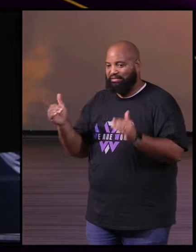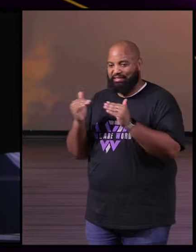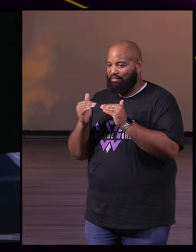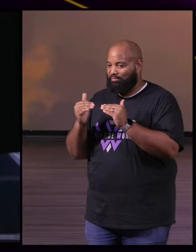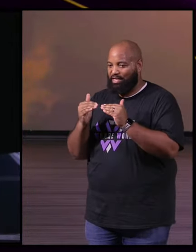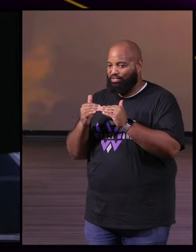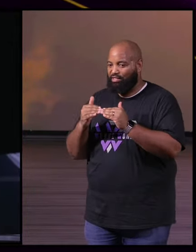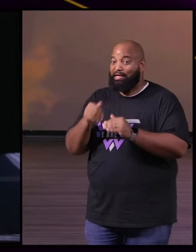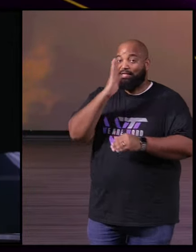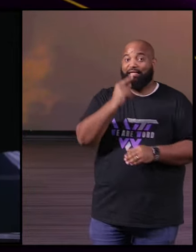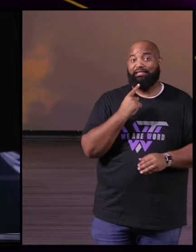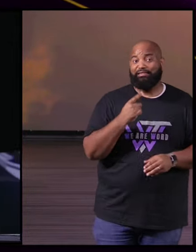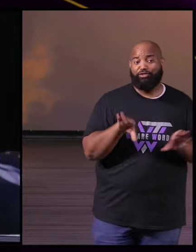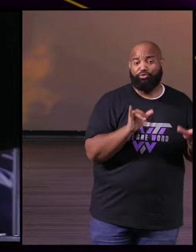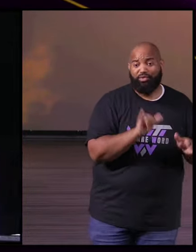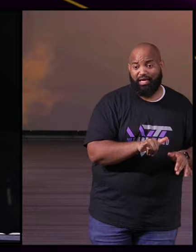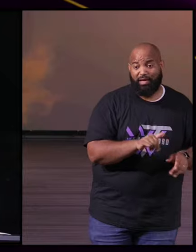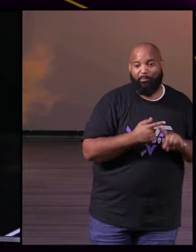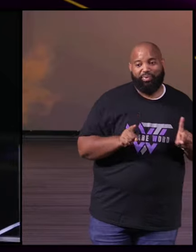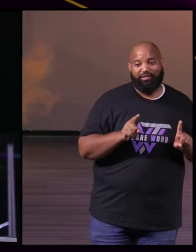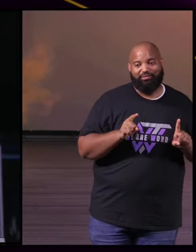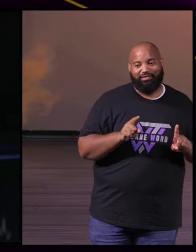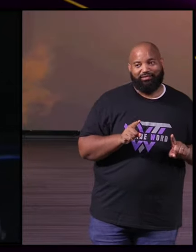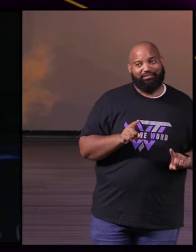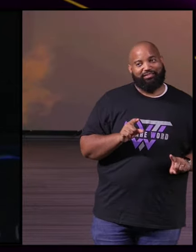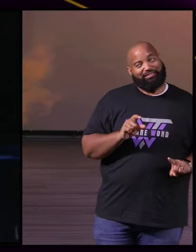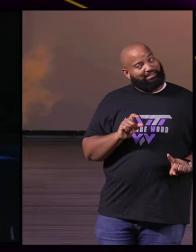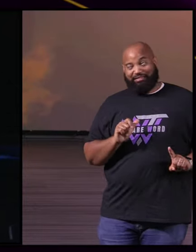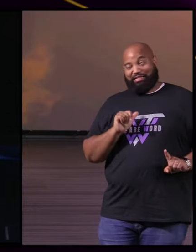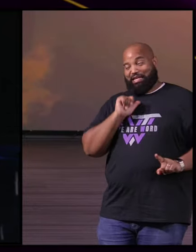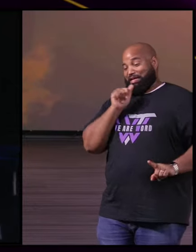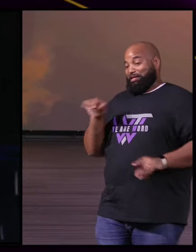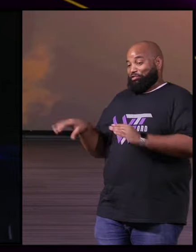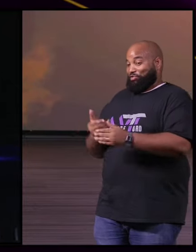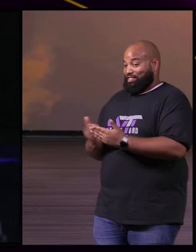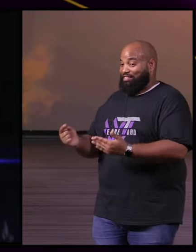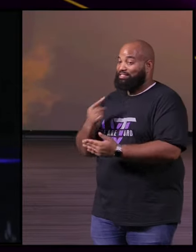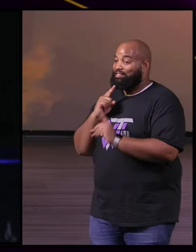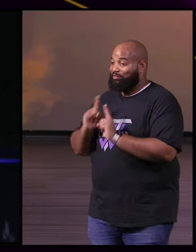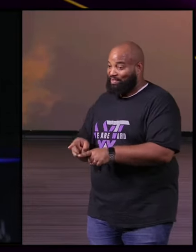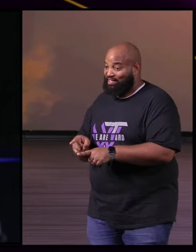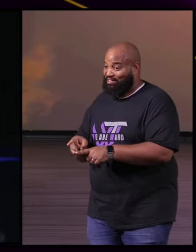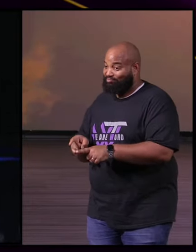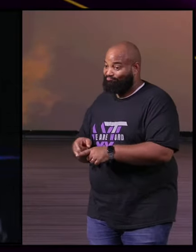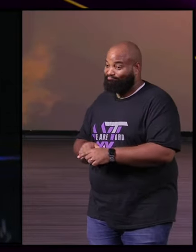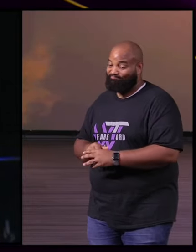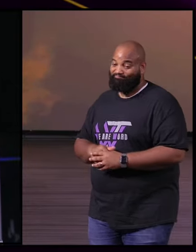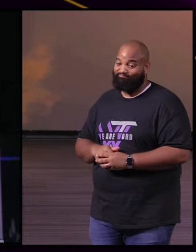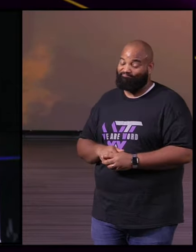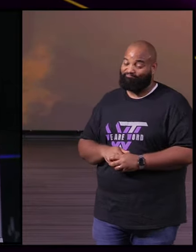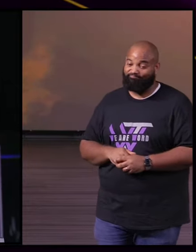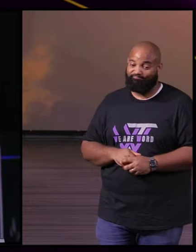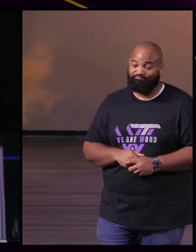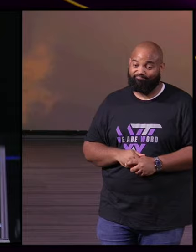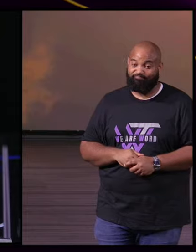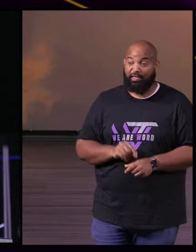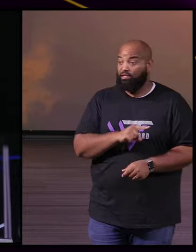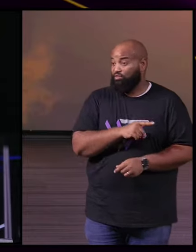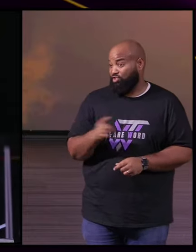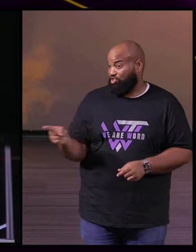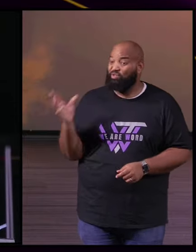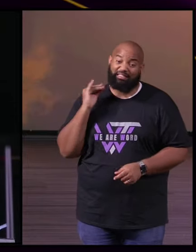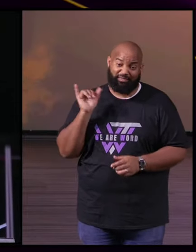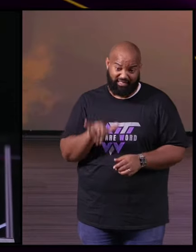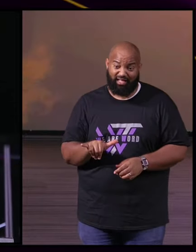tells me to do something, but my activity around what God has told me to do does not match up. Anybody